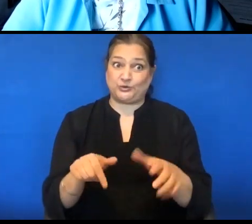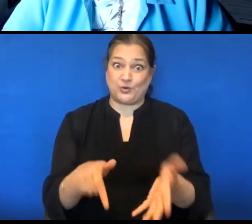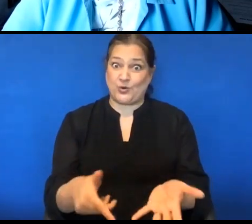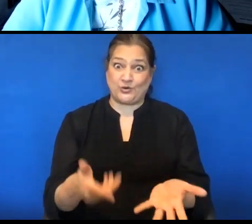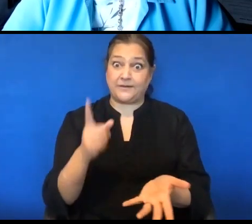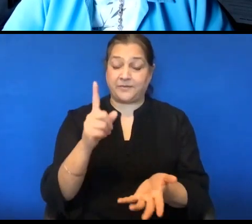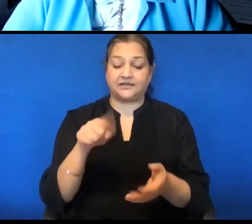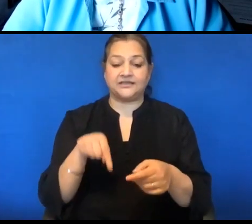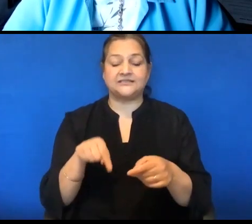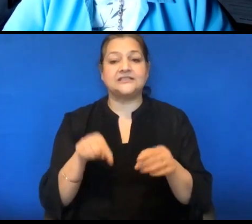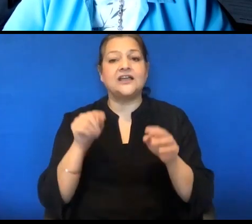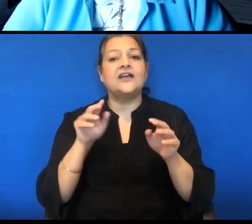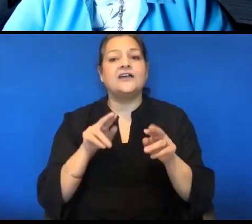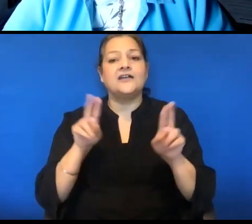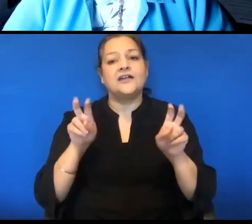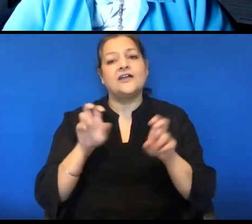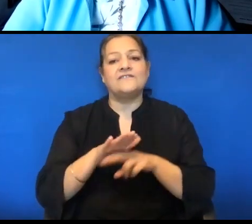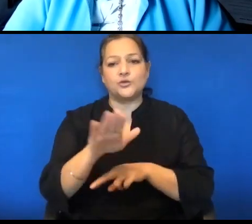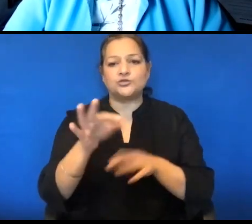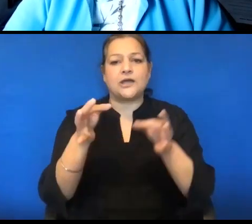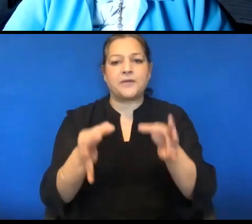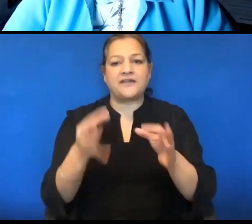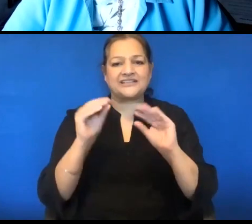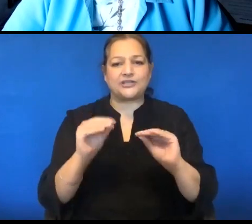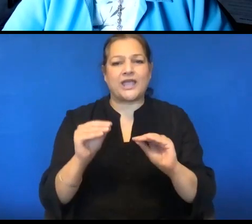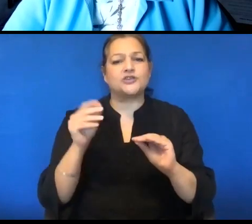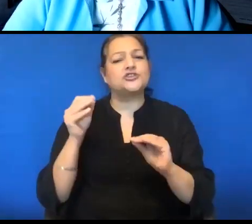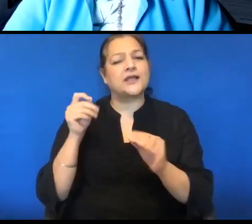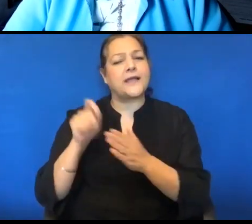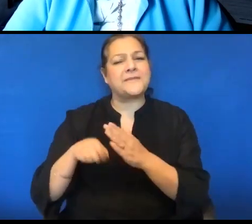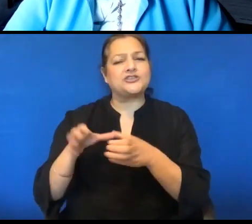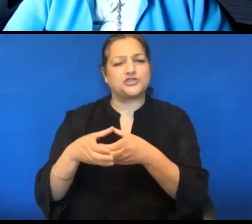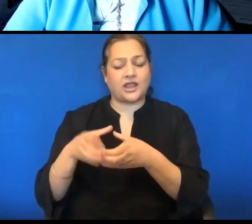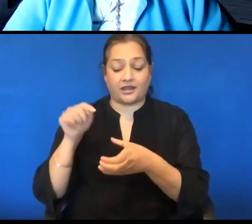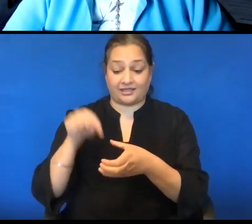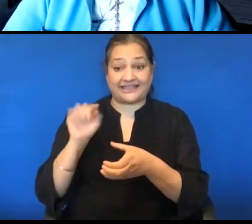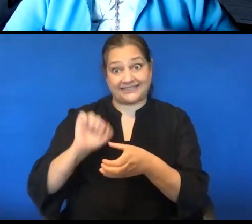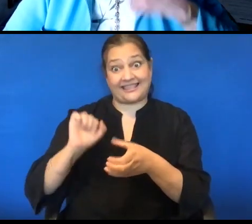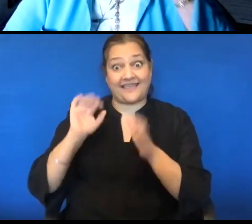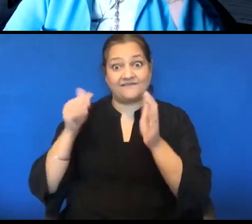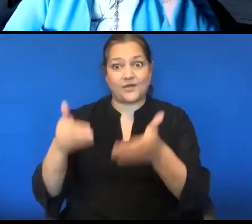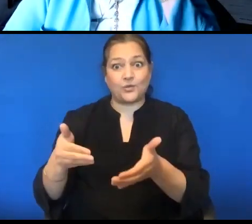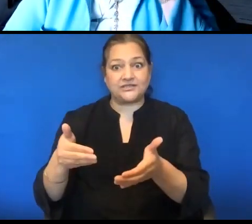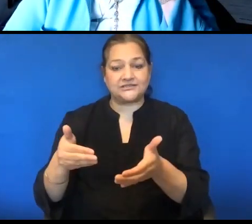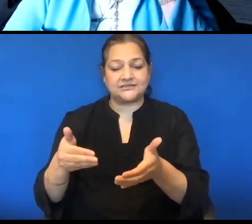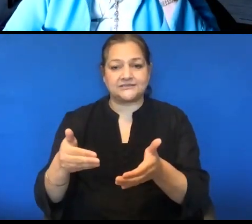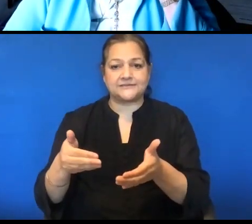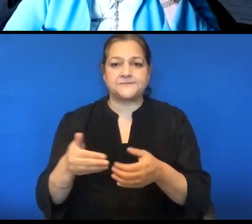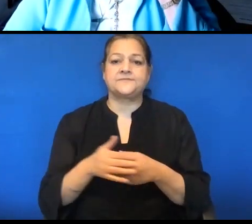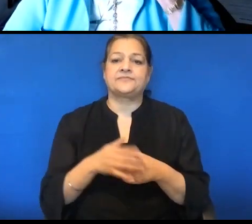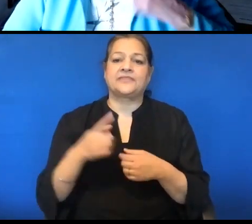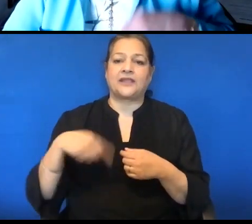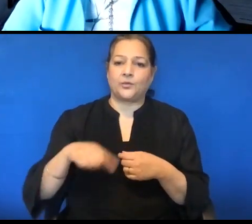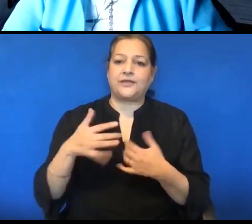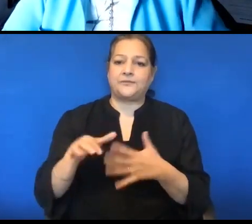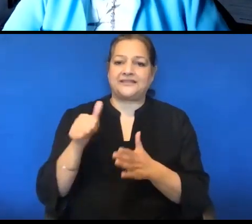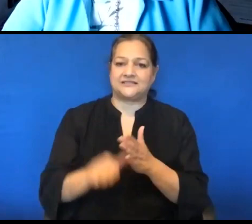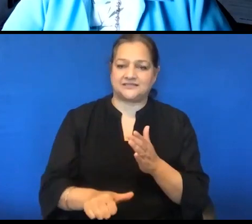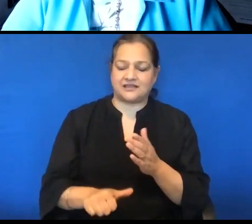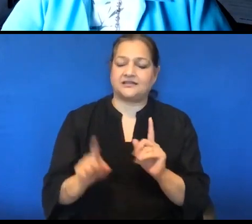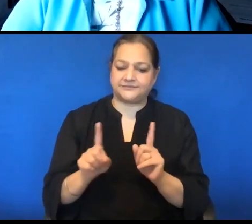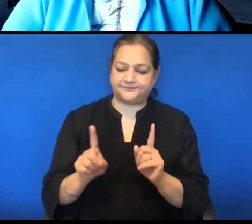Future Perfect Education Commission. And where we have ended up is starting by recognizing that the system